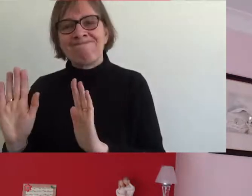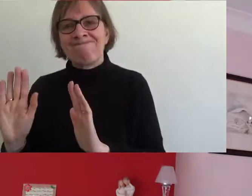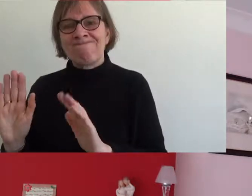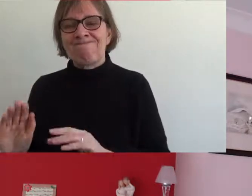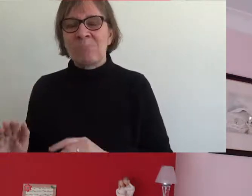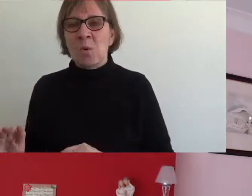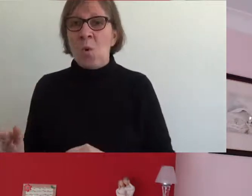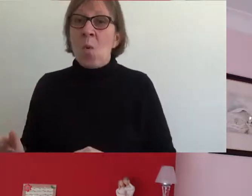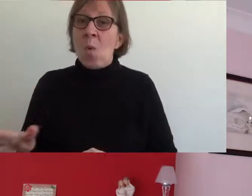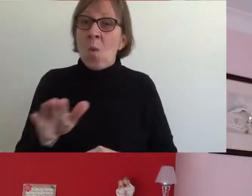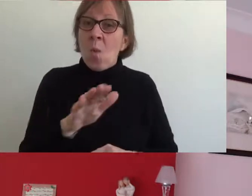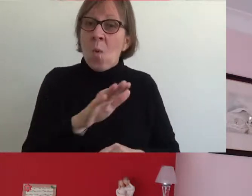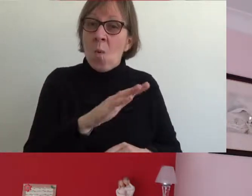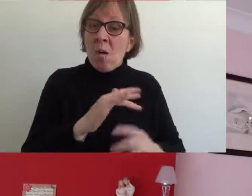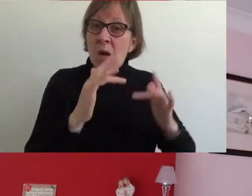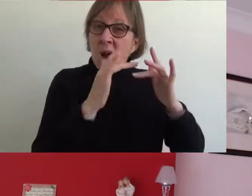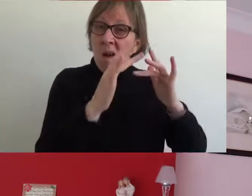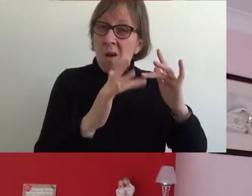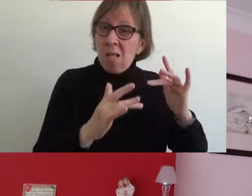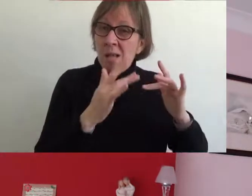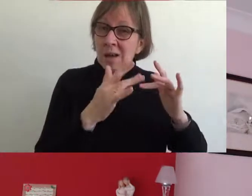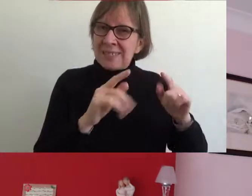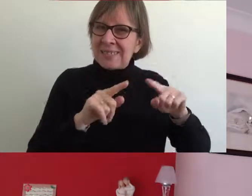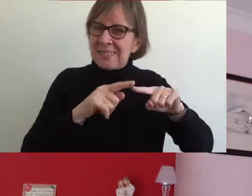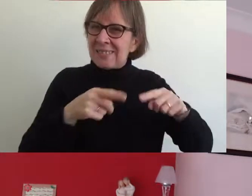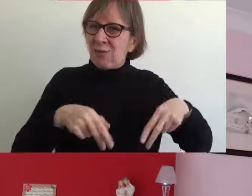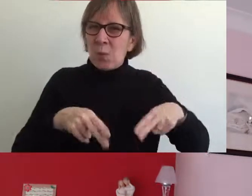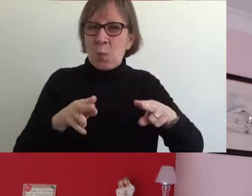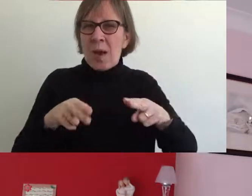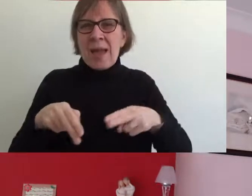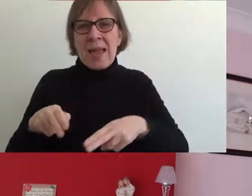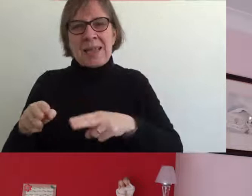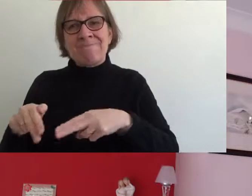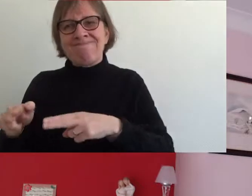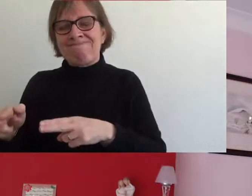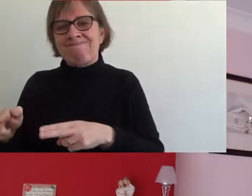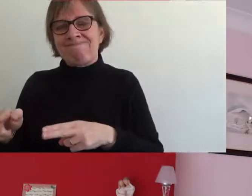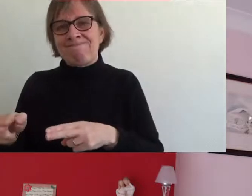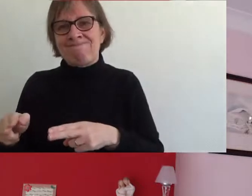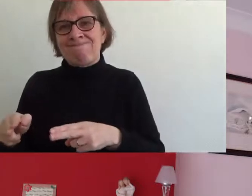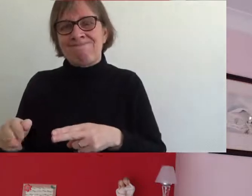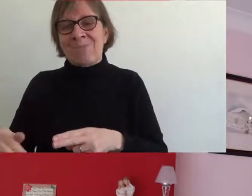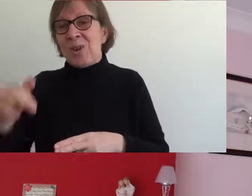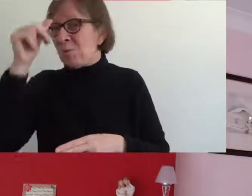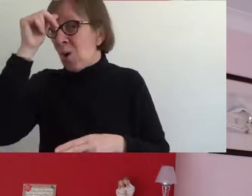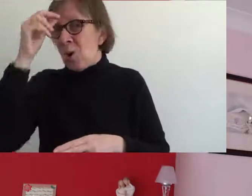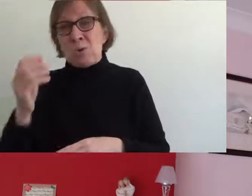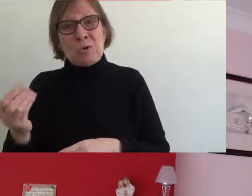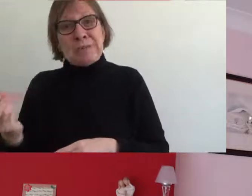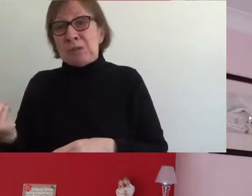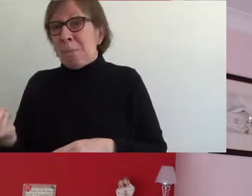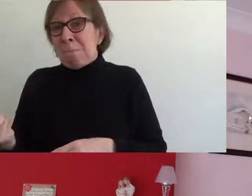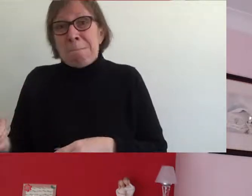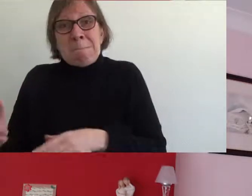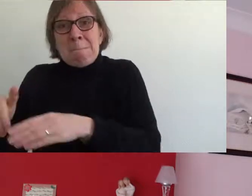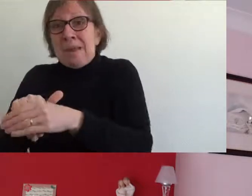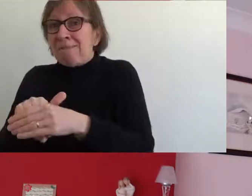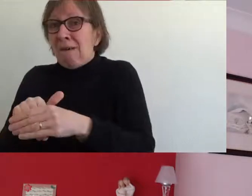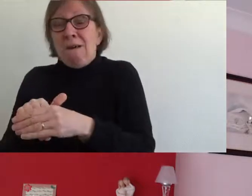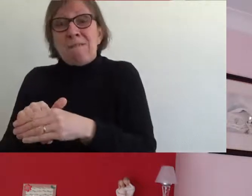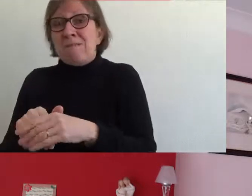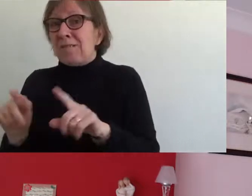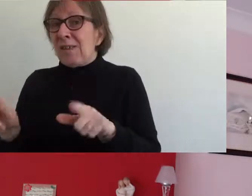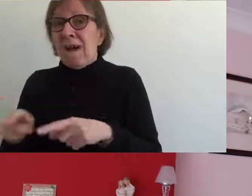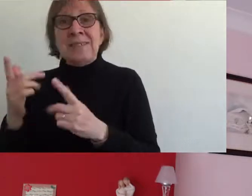us are worshipping online and in different ways to usual. And we are aware that some are not able to join in